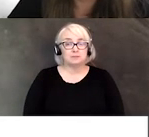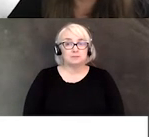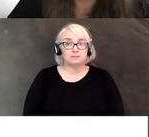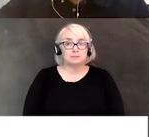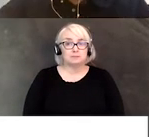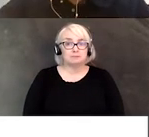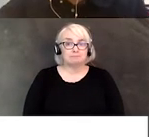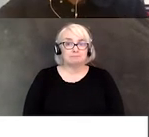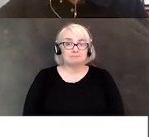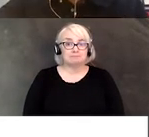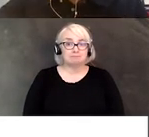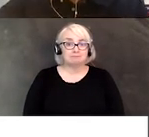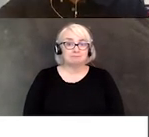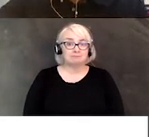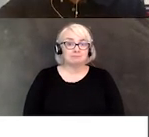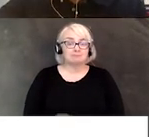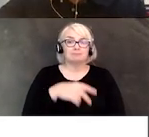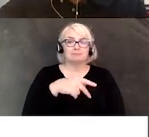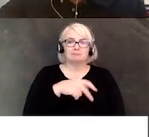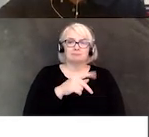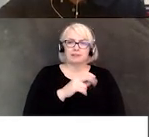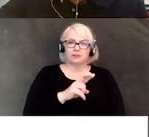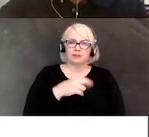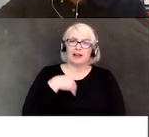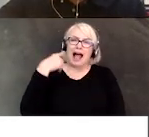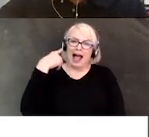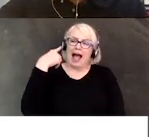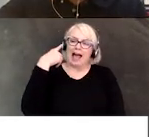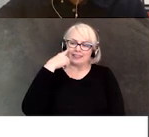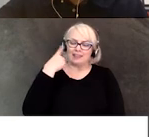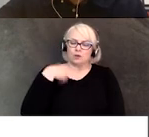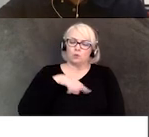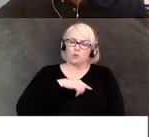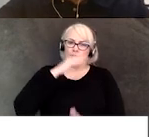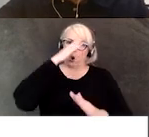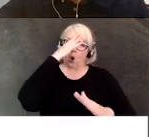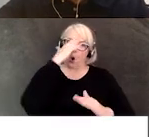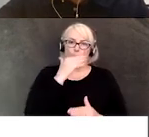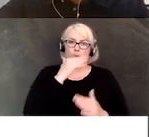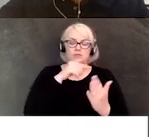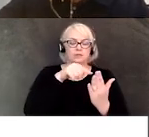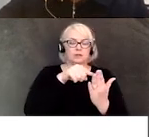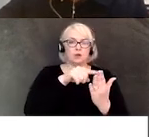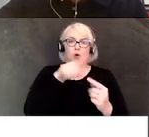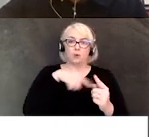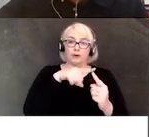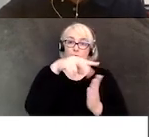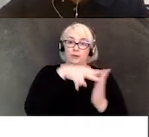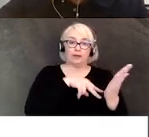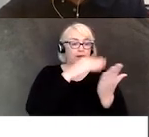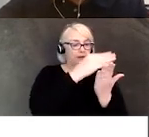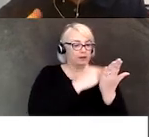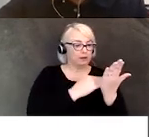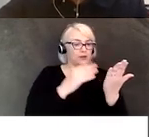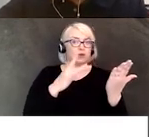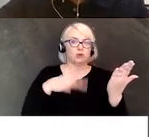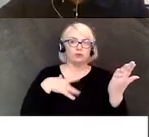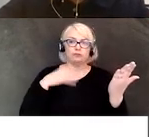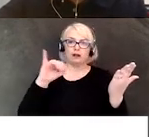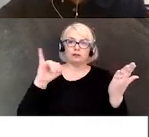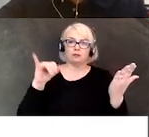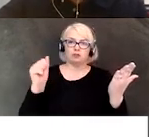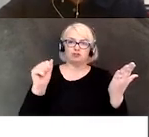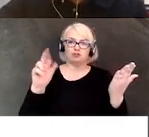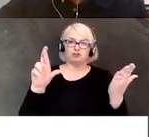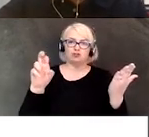I mean, I, I think our hope was that it was as jarring on the page as it would be to cut, you know, visually,